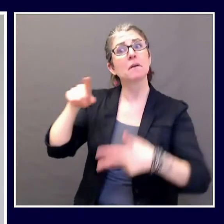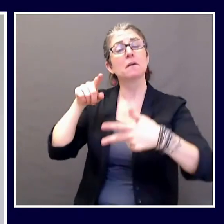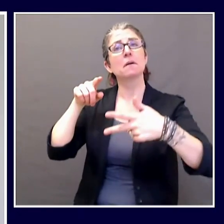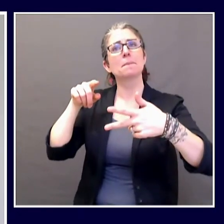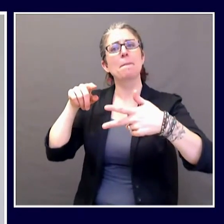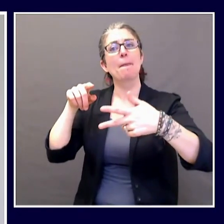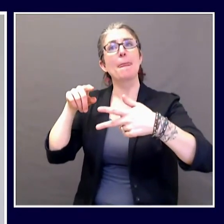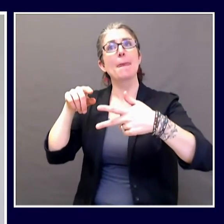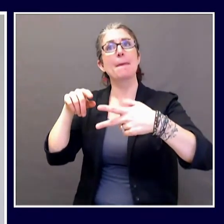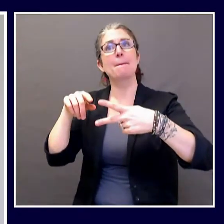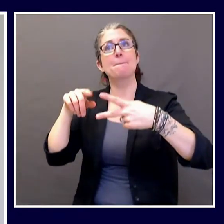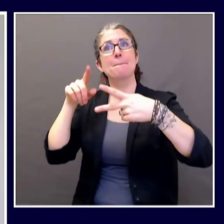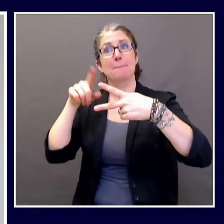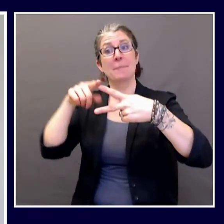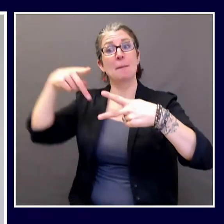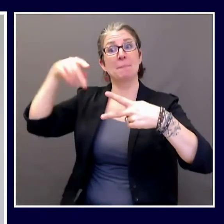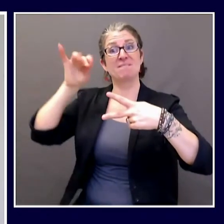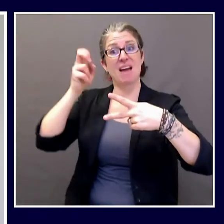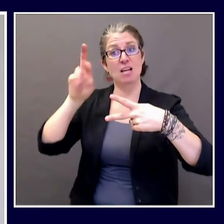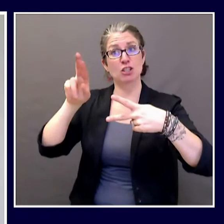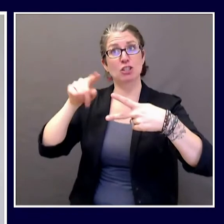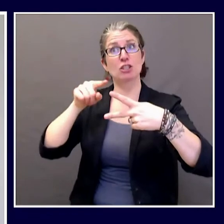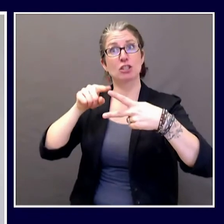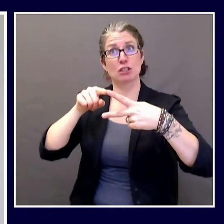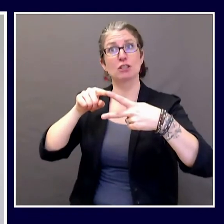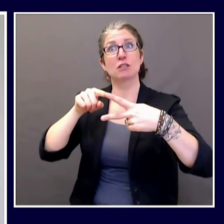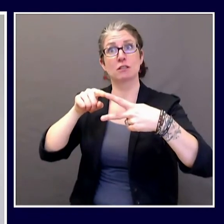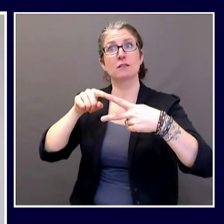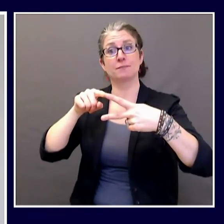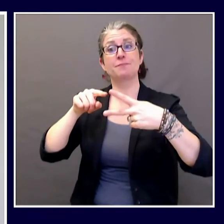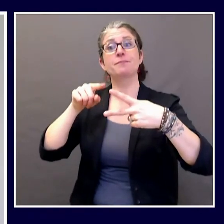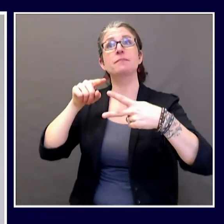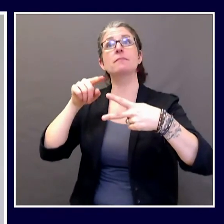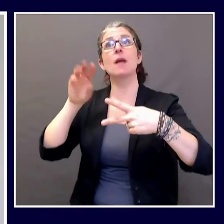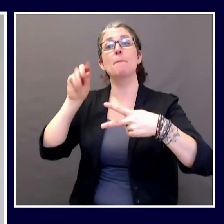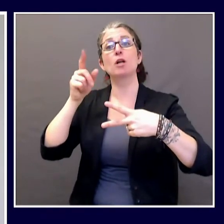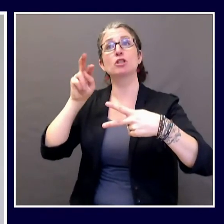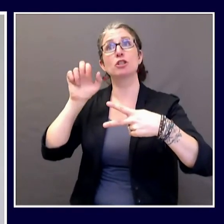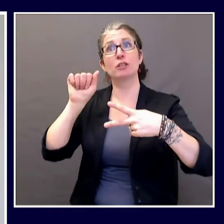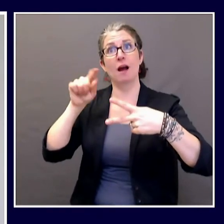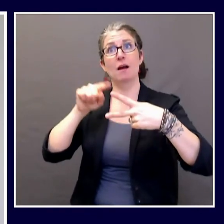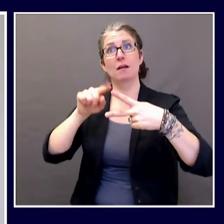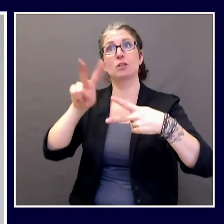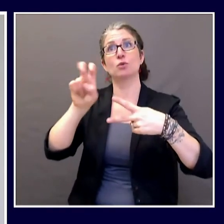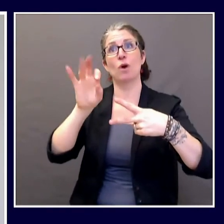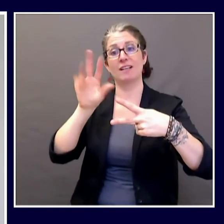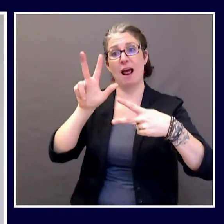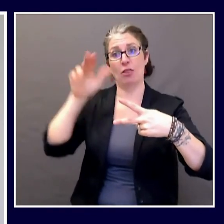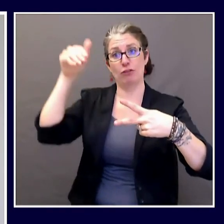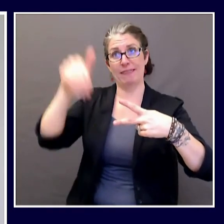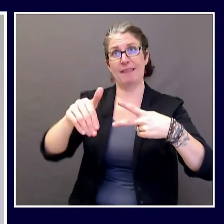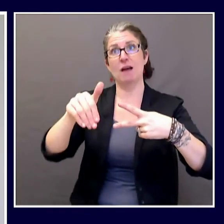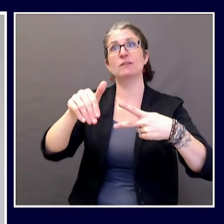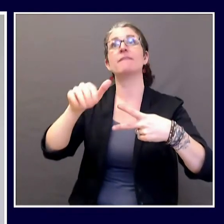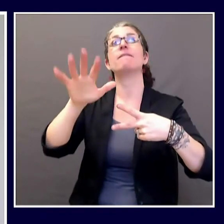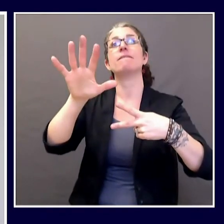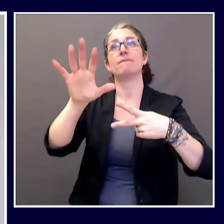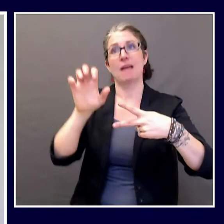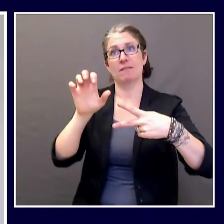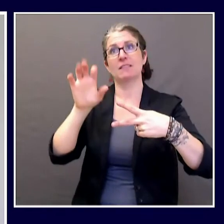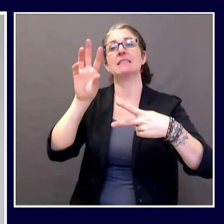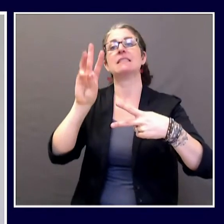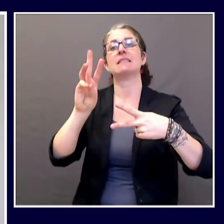of Pfizer or Moderna. Again, that's right now 293, 566. In terms of breaking it out by brand